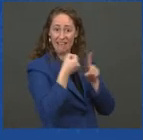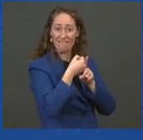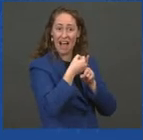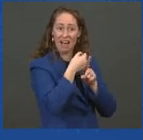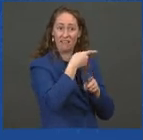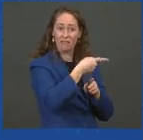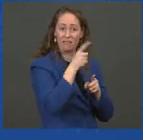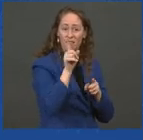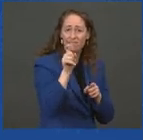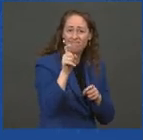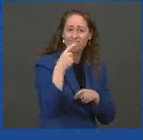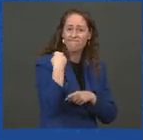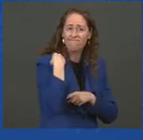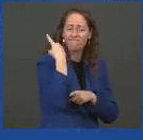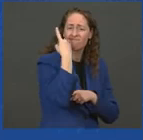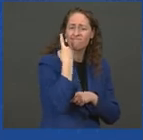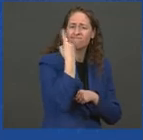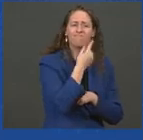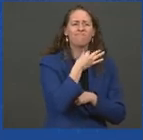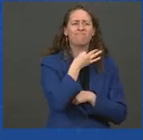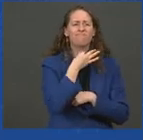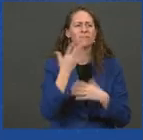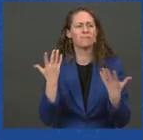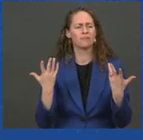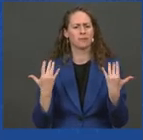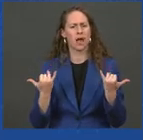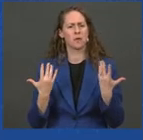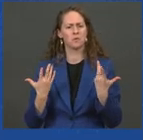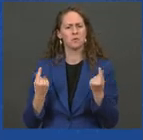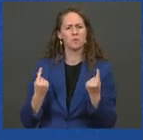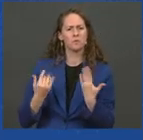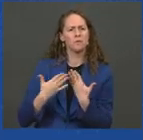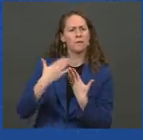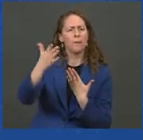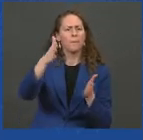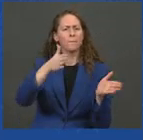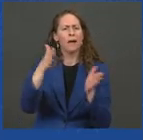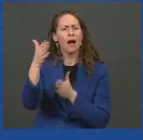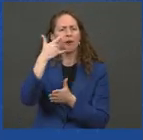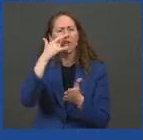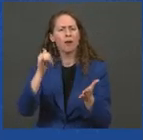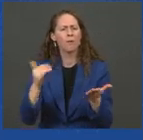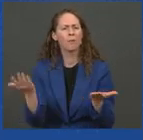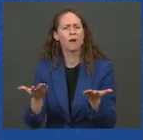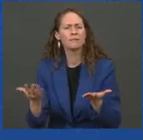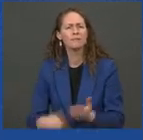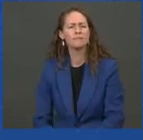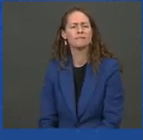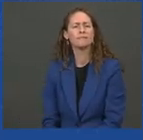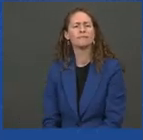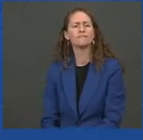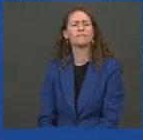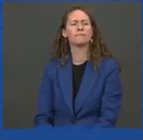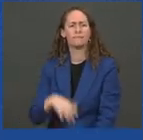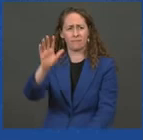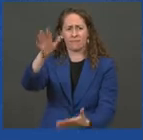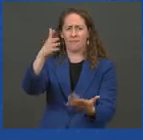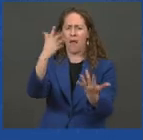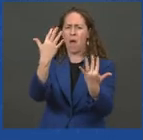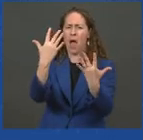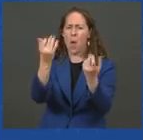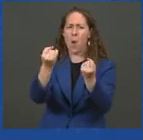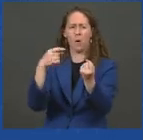there's a lot being done. I'm going to turn to Dr. Fauci to answer the last question about what's being done.